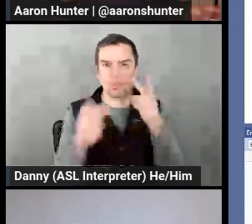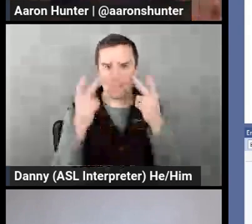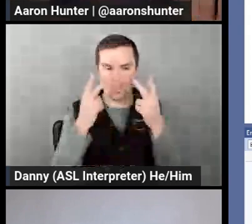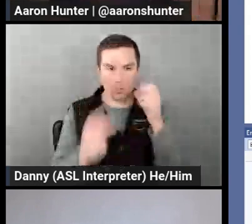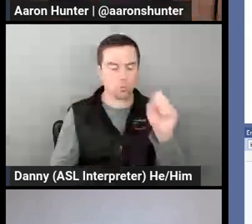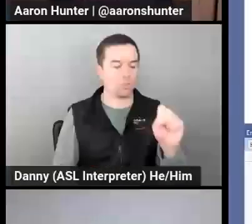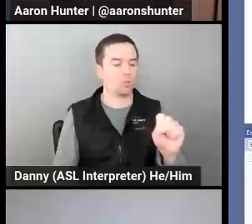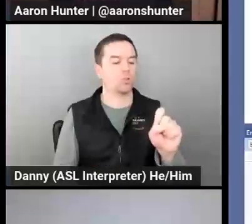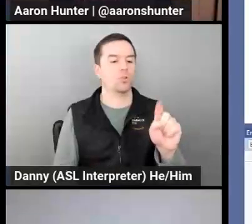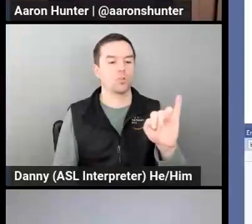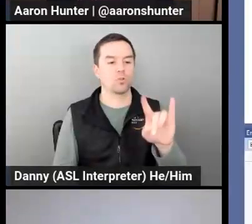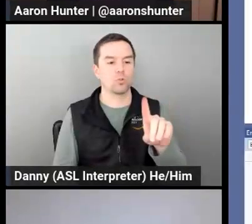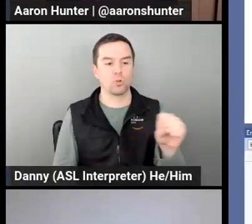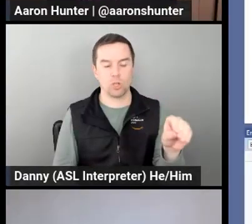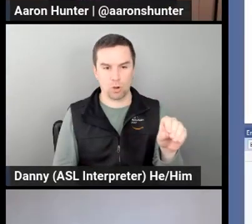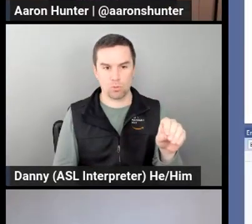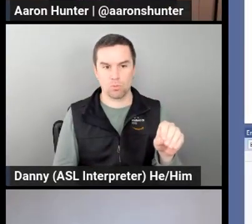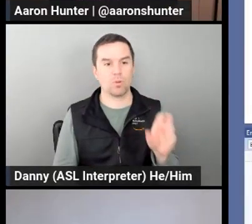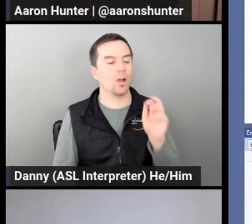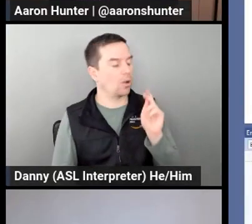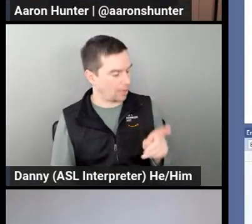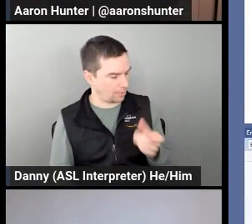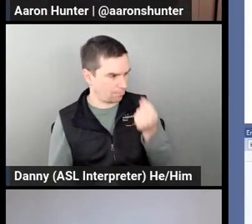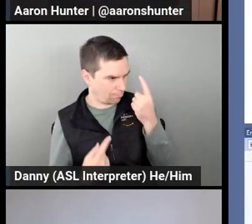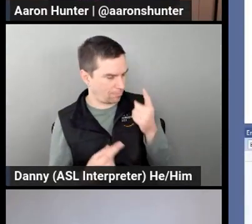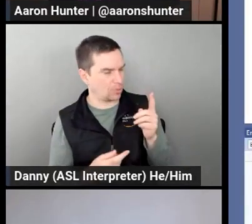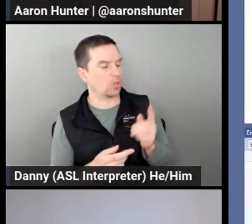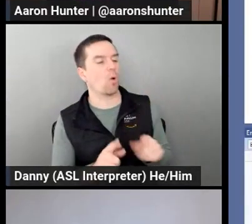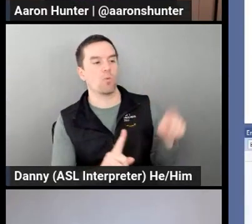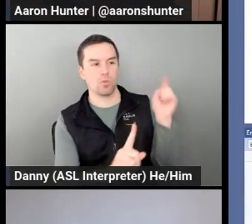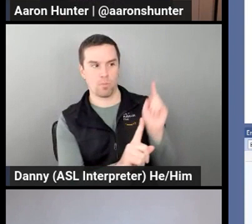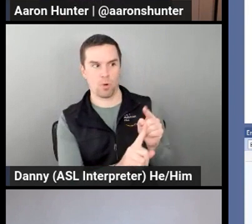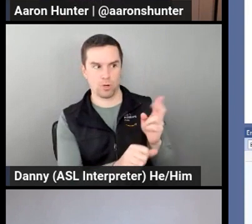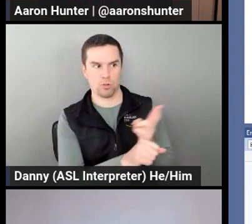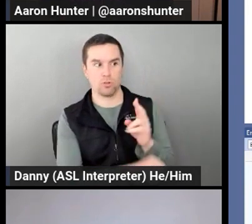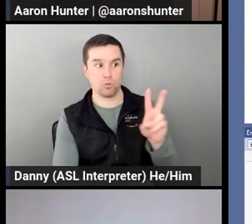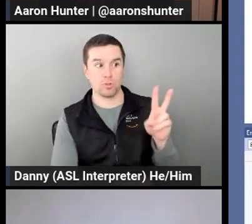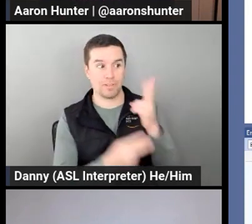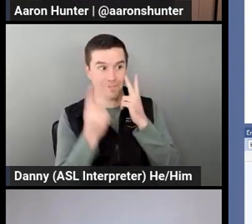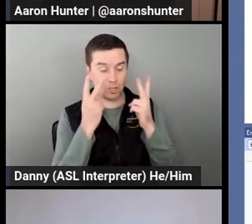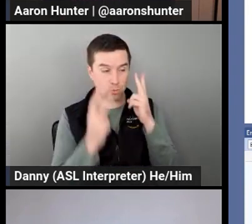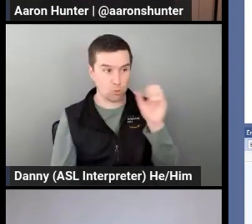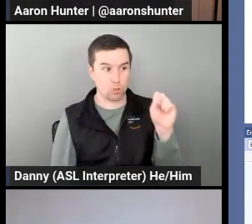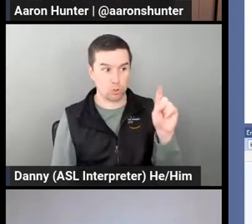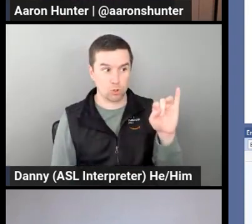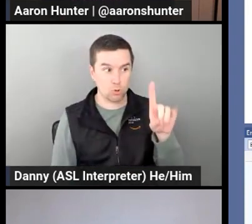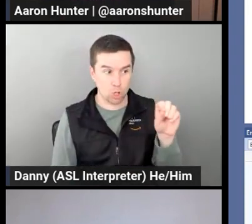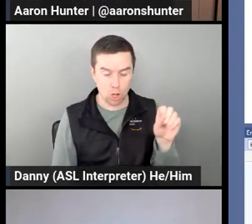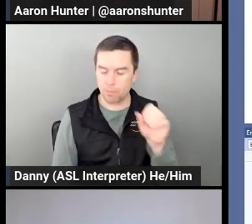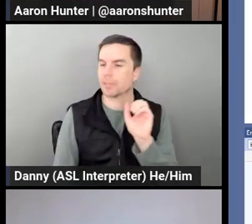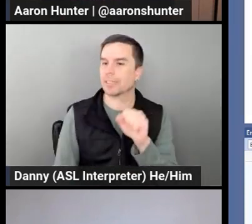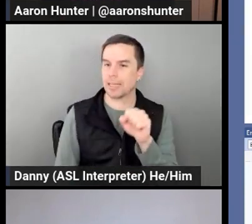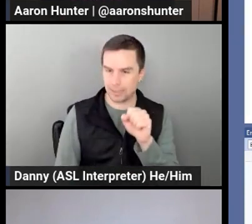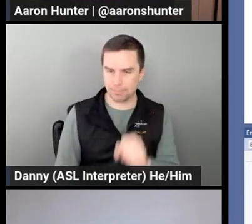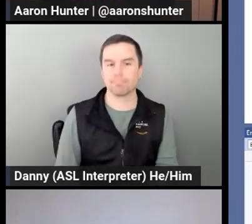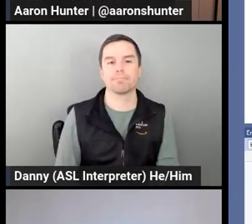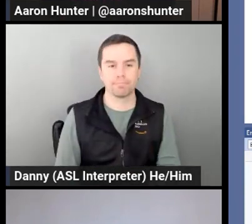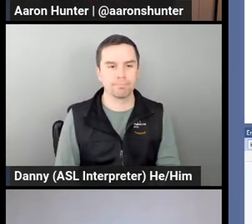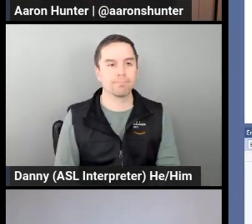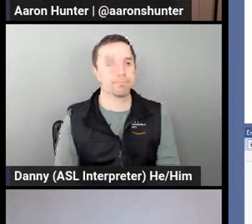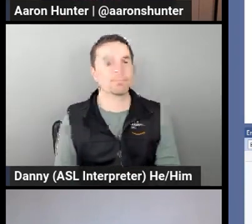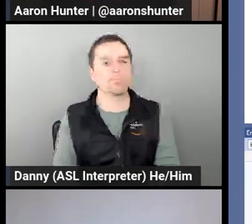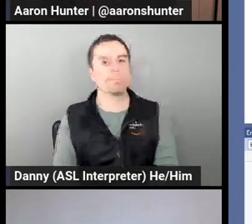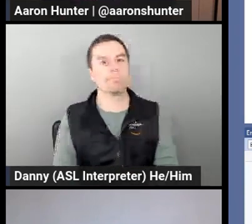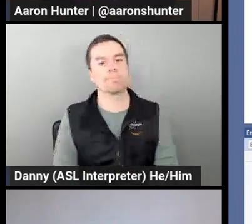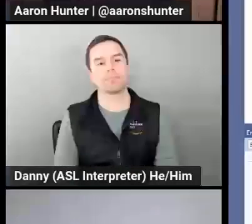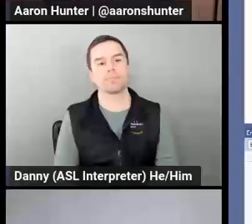use Visual Studio and then you can do it. Yeah, exactly. And so, so I'll quickly show the test deployment